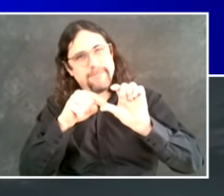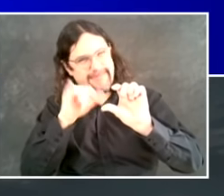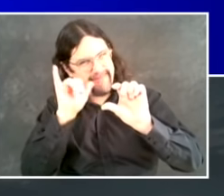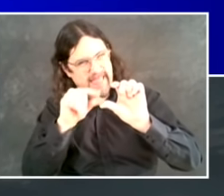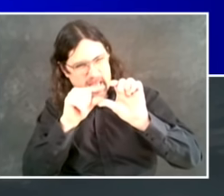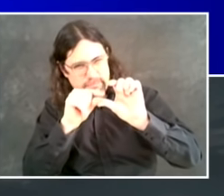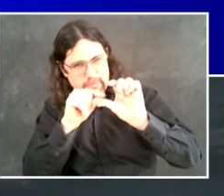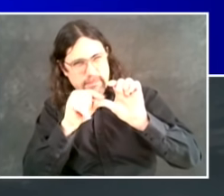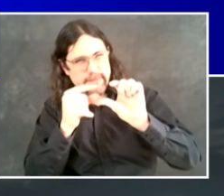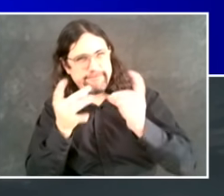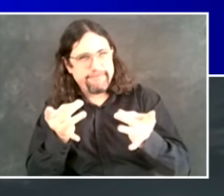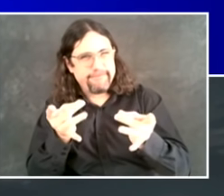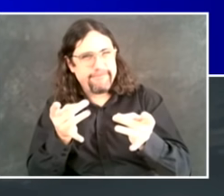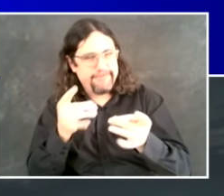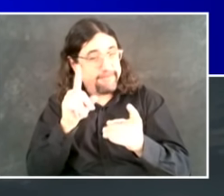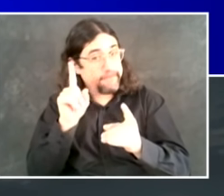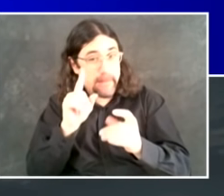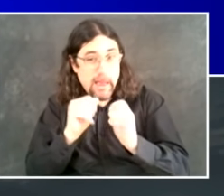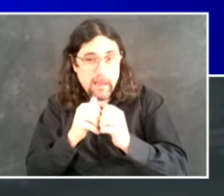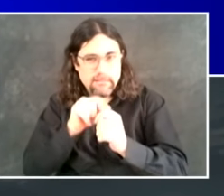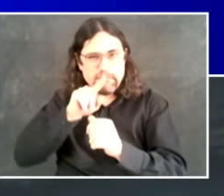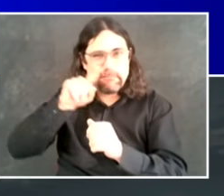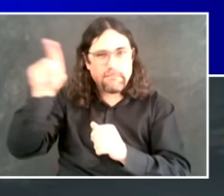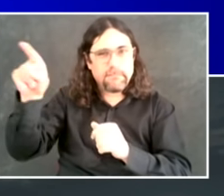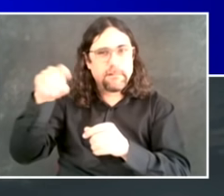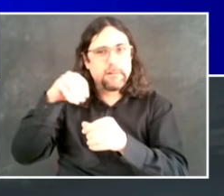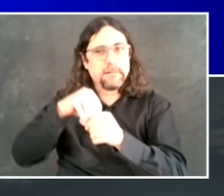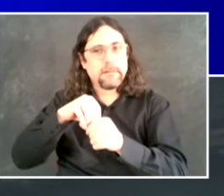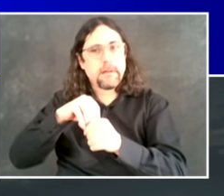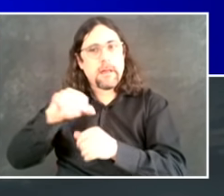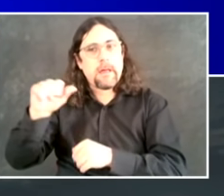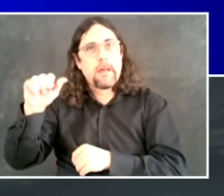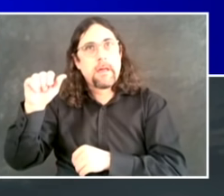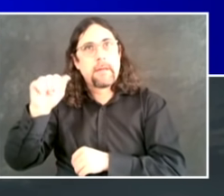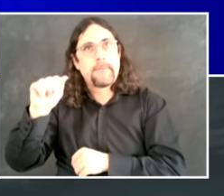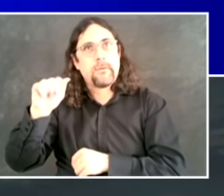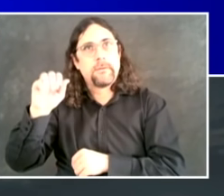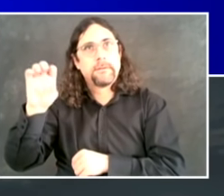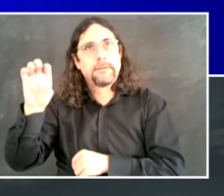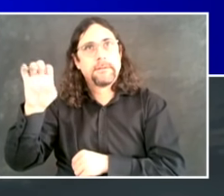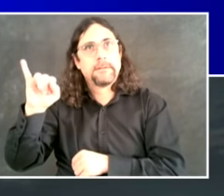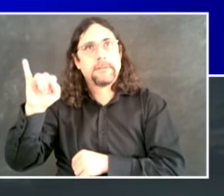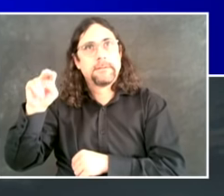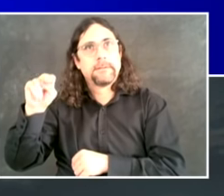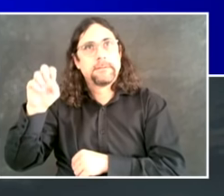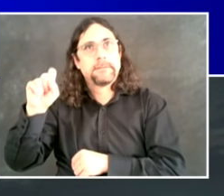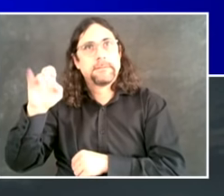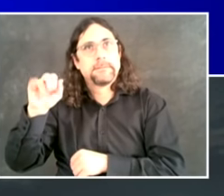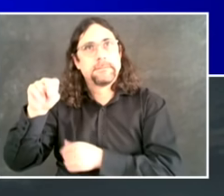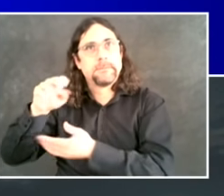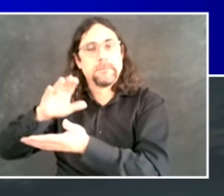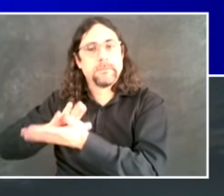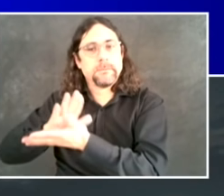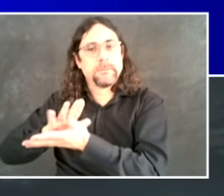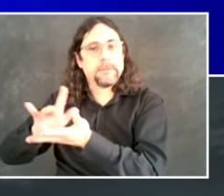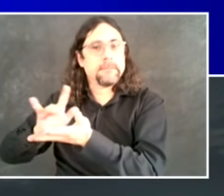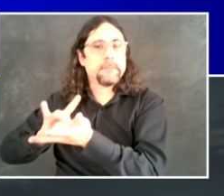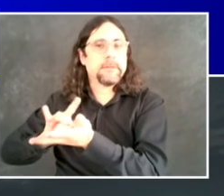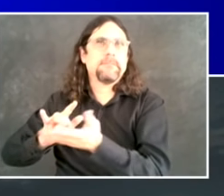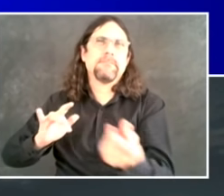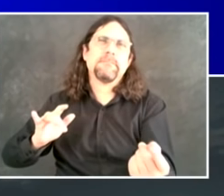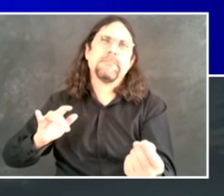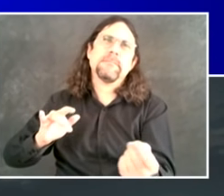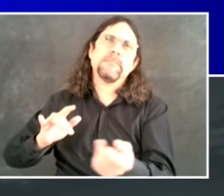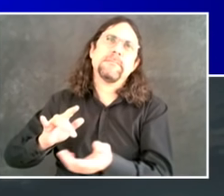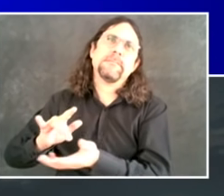CDC-approved protocol. And the first batch of this transport medium will be produced this week in New York